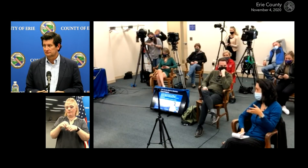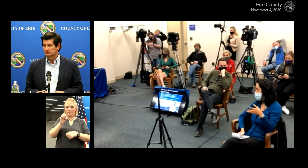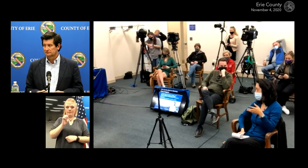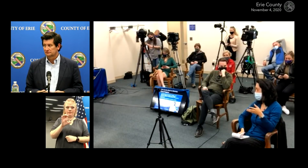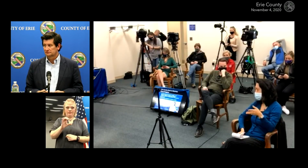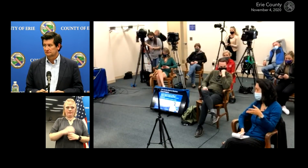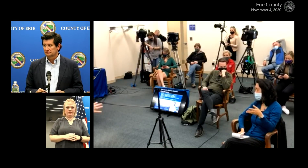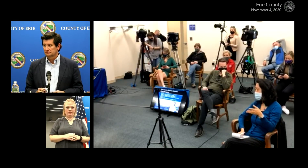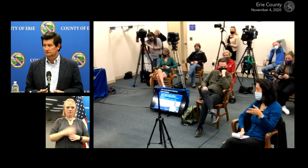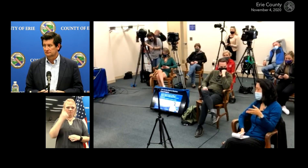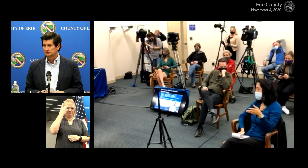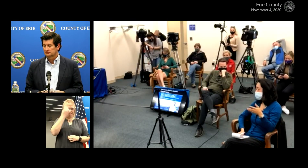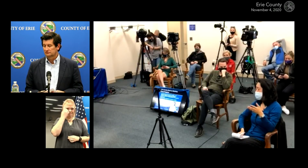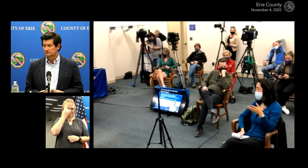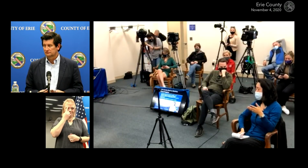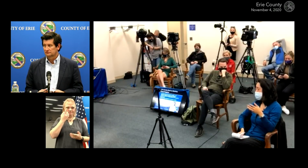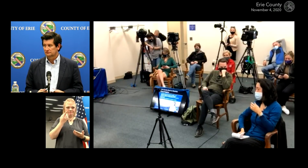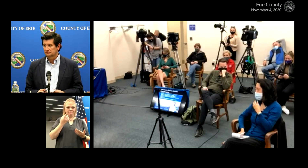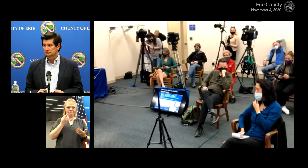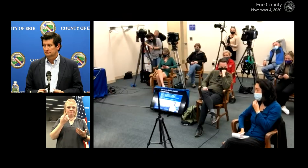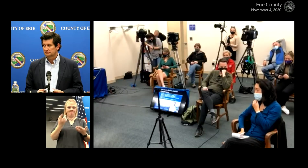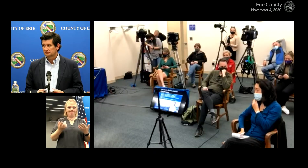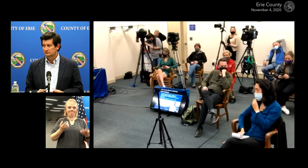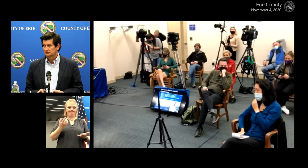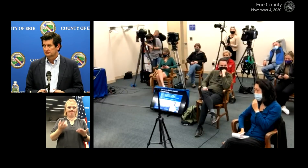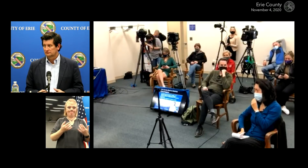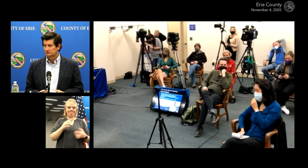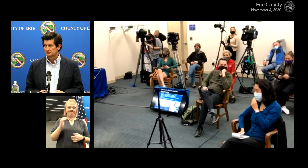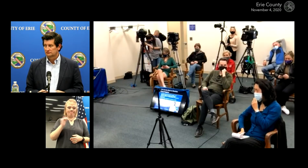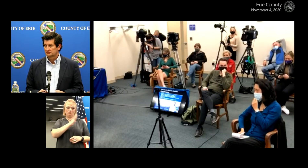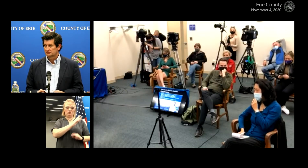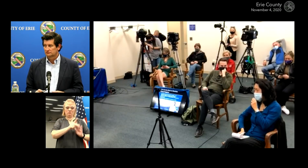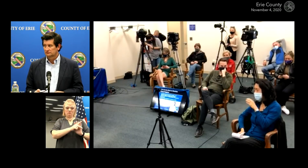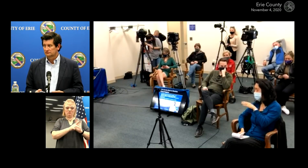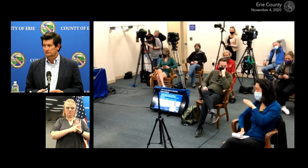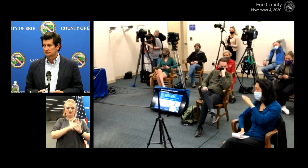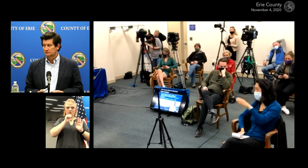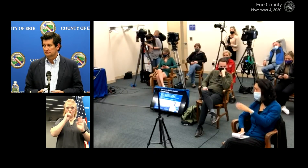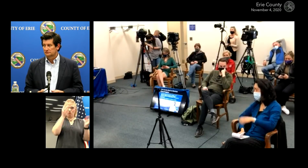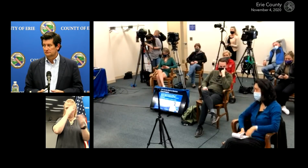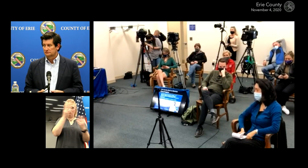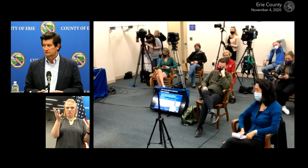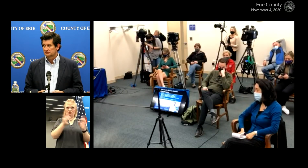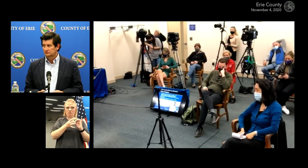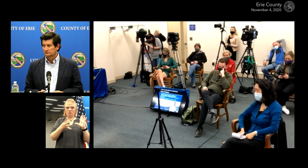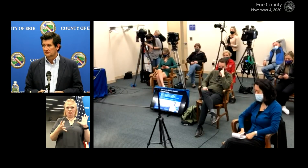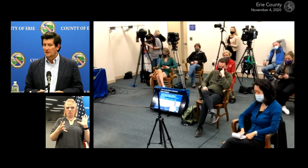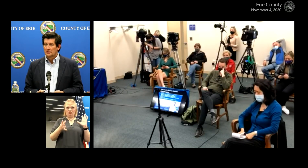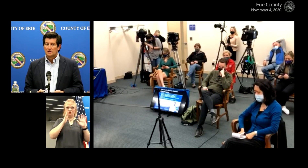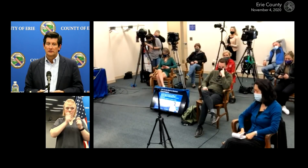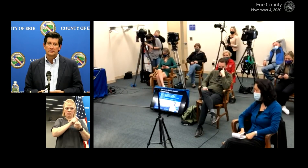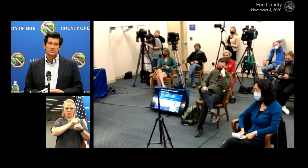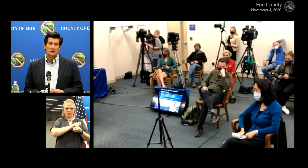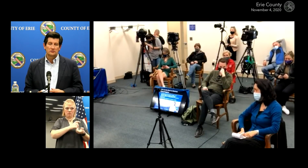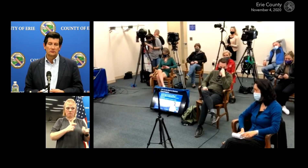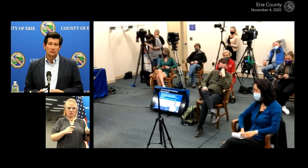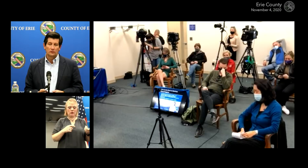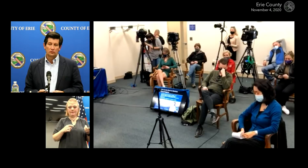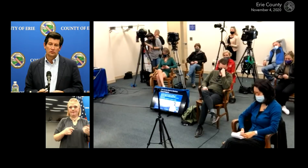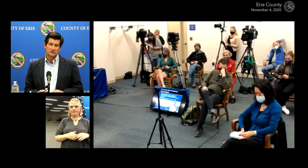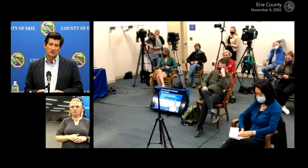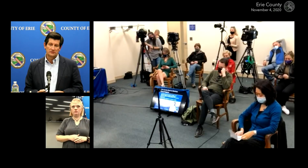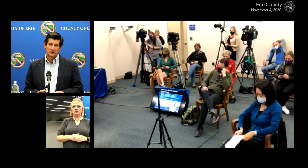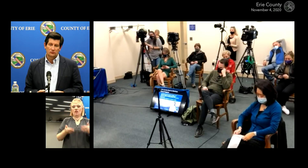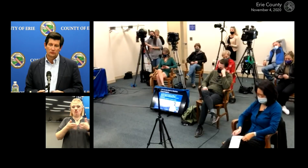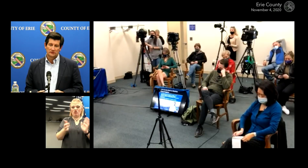County. Just wondering whether that is your policy about not releasing that information is going to be changing at all. The general